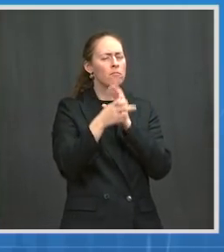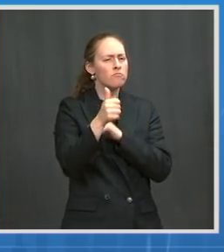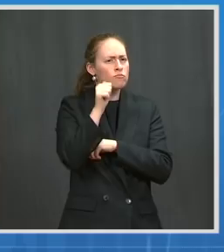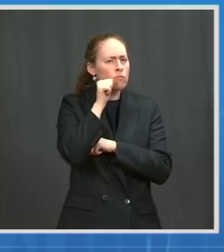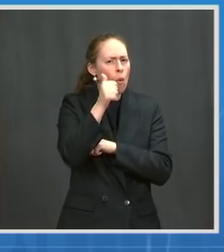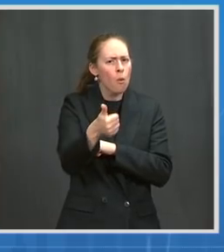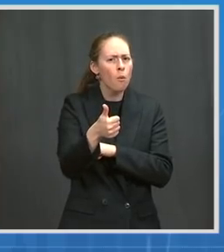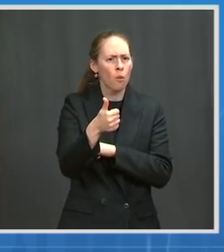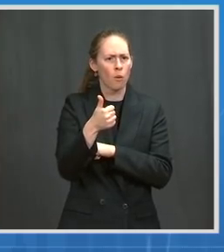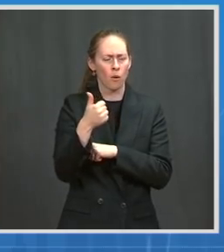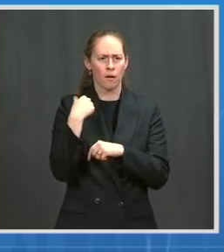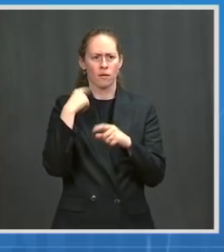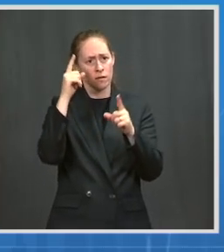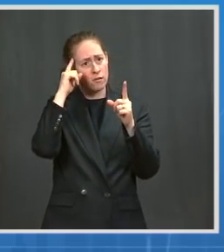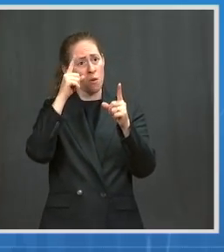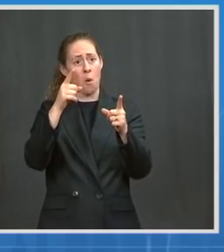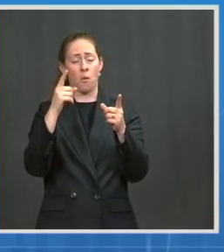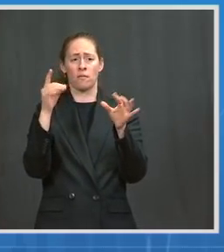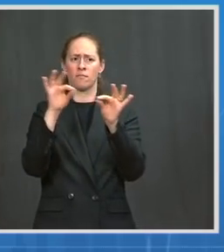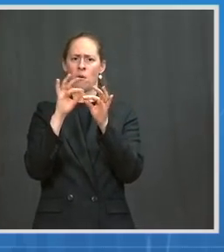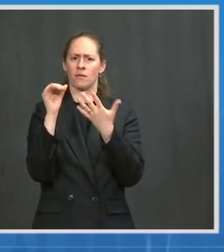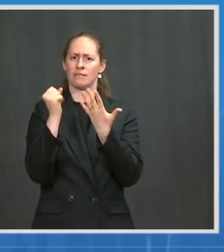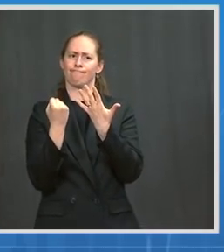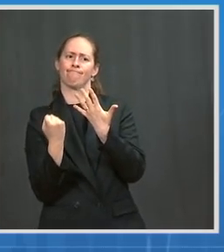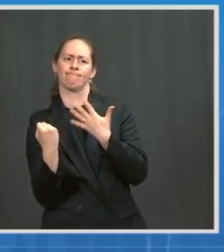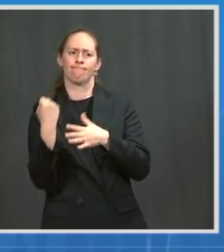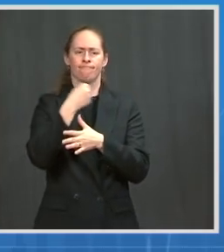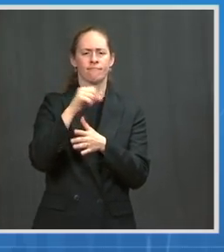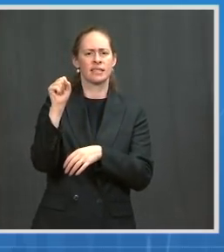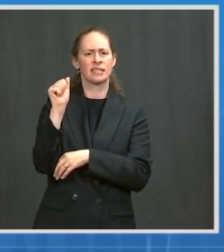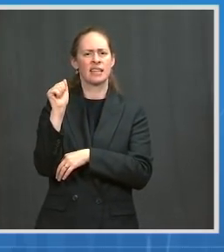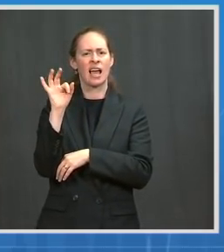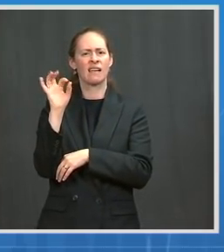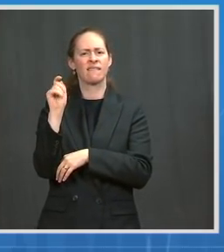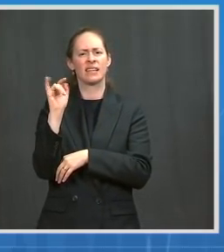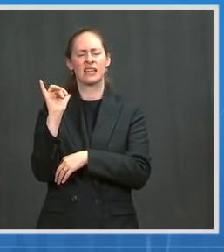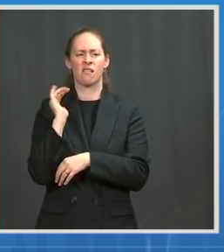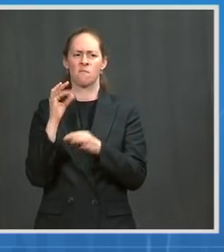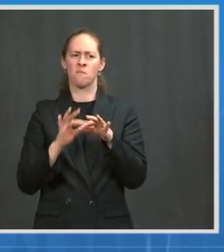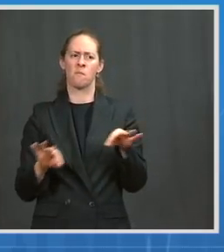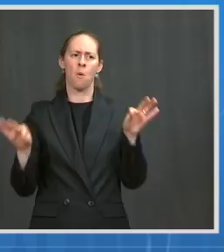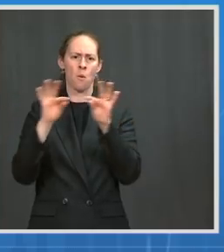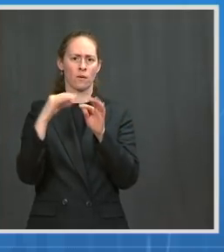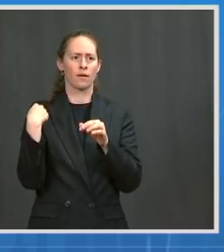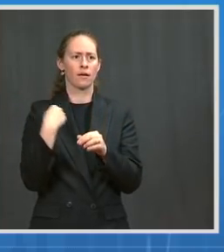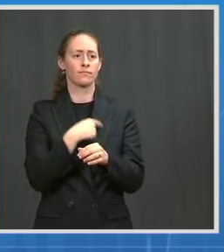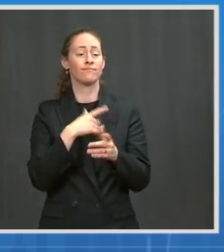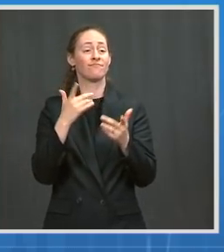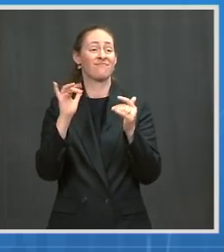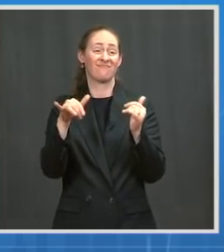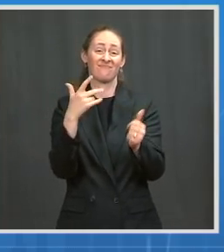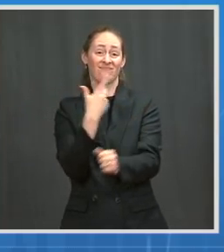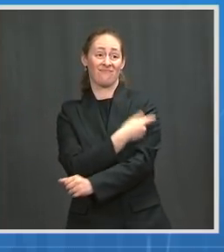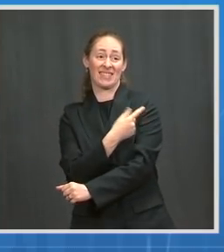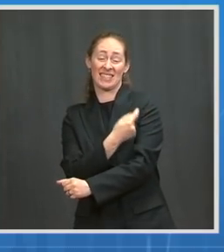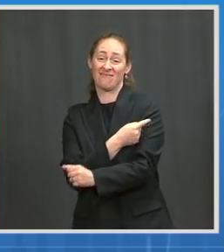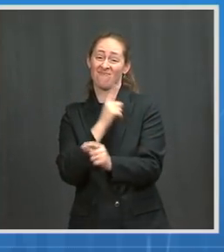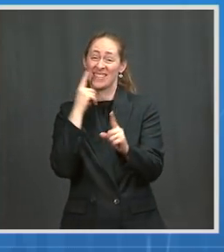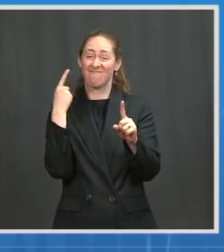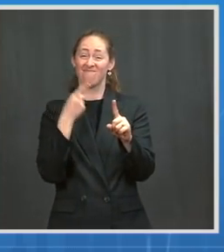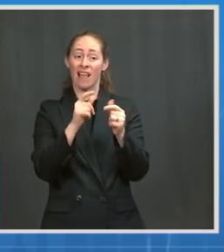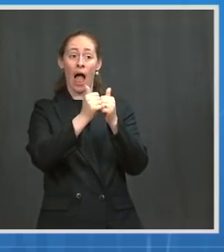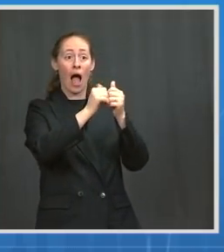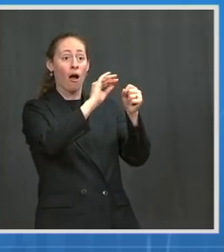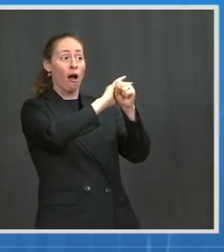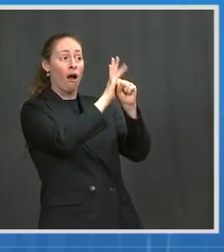keep safety central to everything we do. Getting vaccinated is our way out of this pandemic. If you have questions about